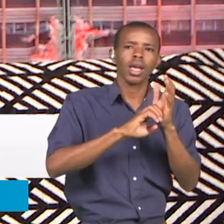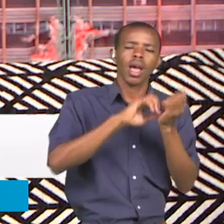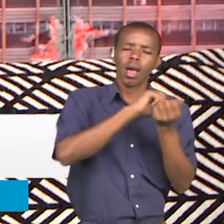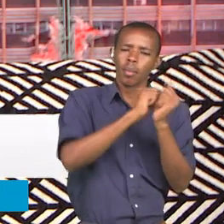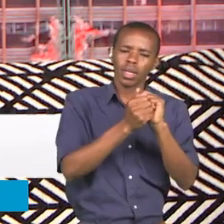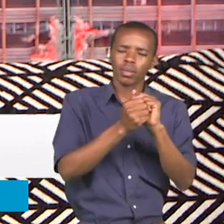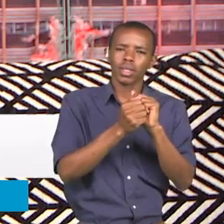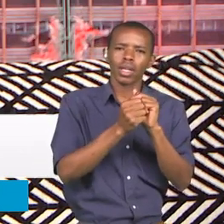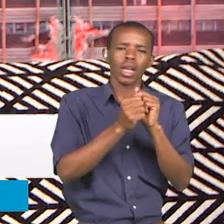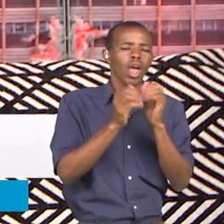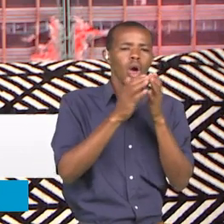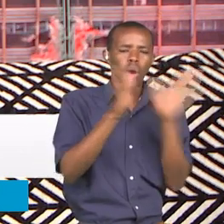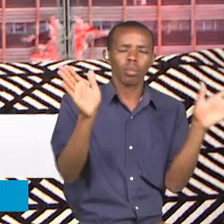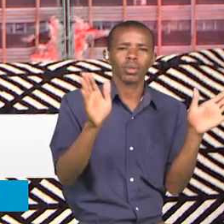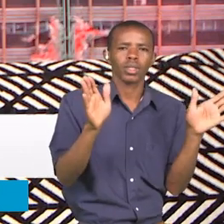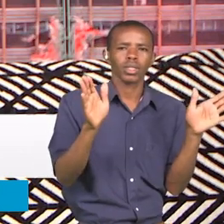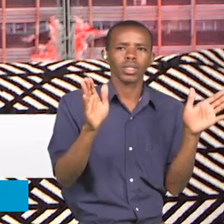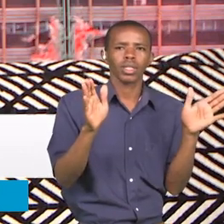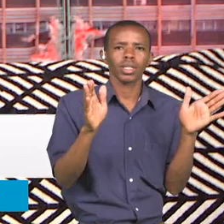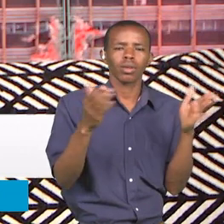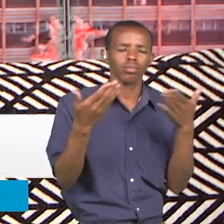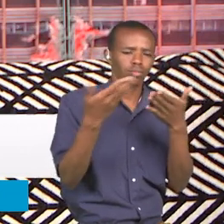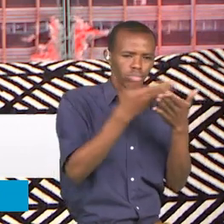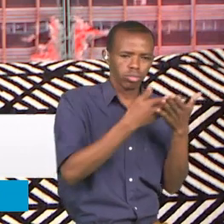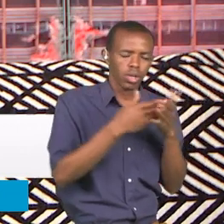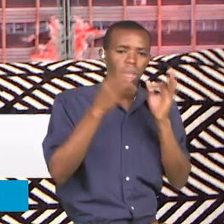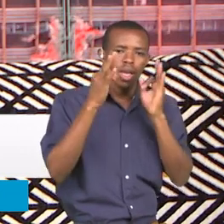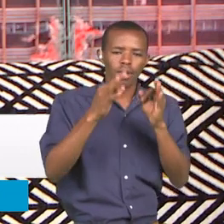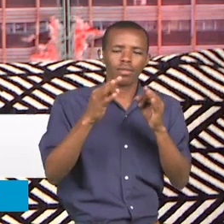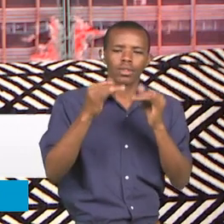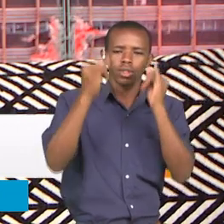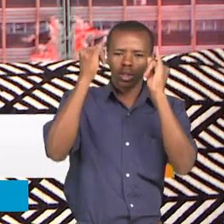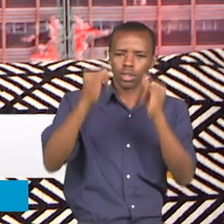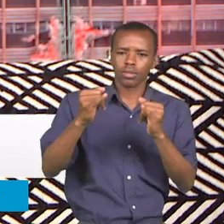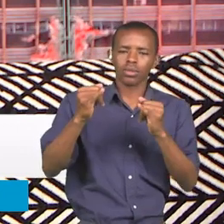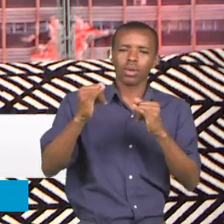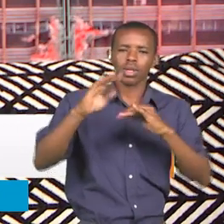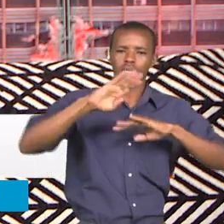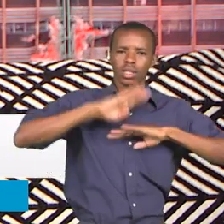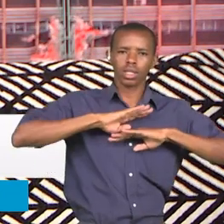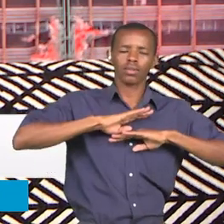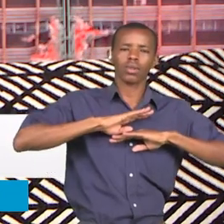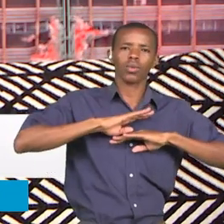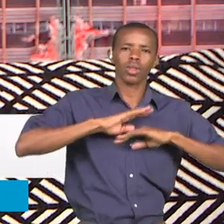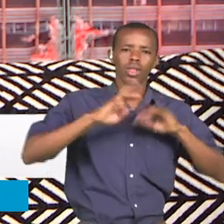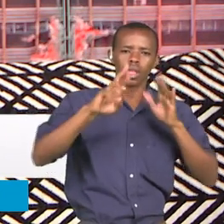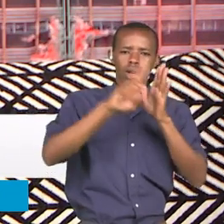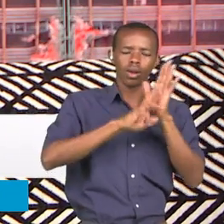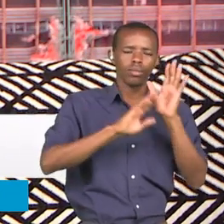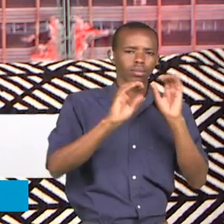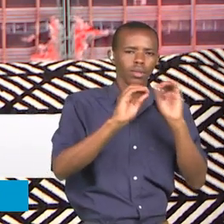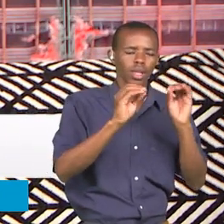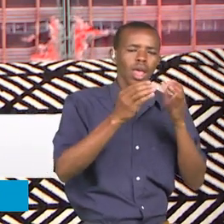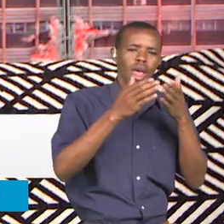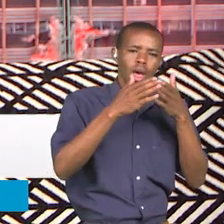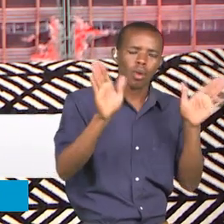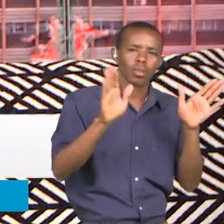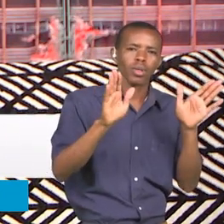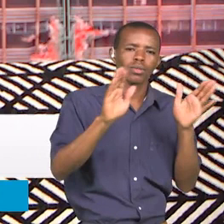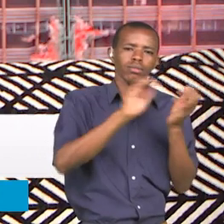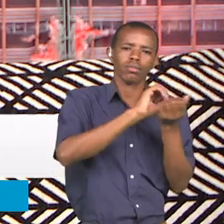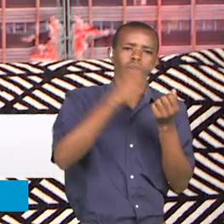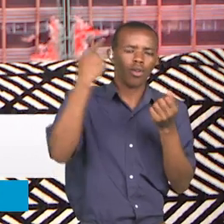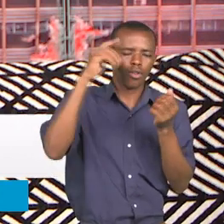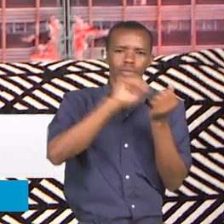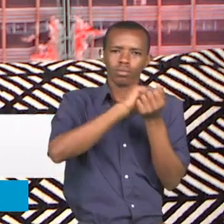negotiations. Mm-hmm. If one party is not satisfied with the terms, okay, other than just termination, mm-hmm, they are open to amendments. So if